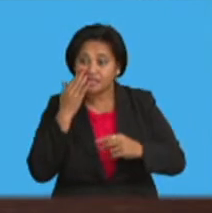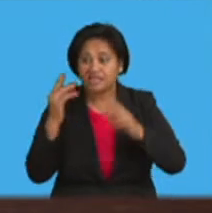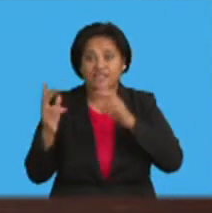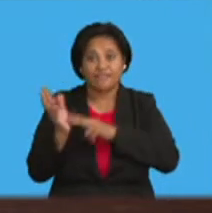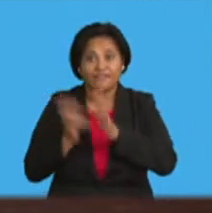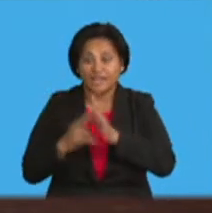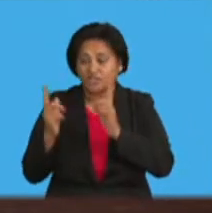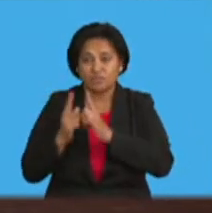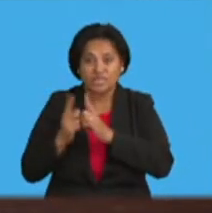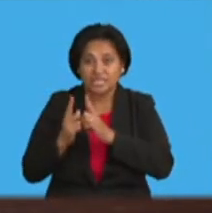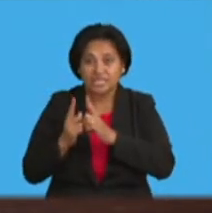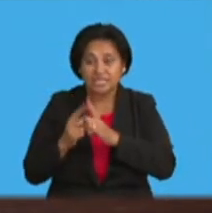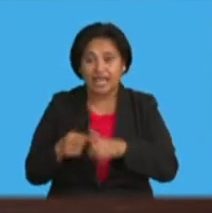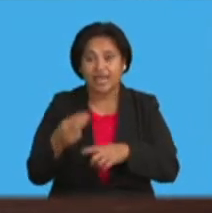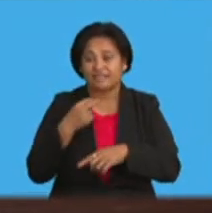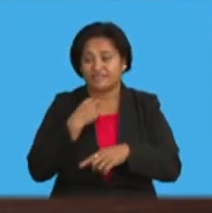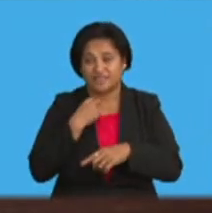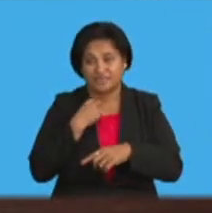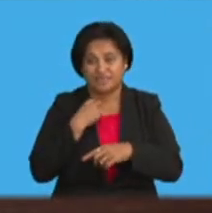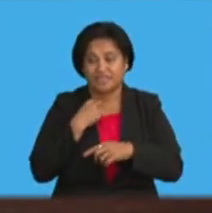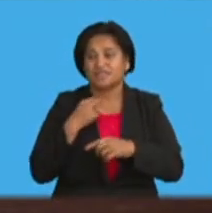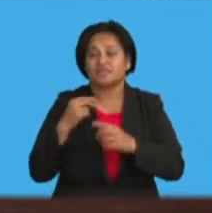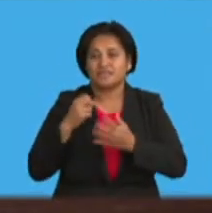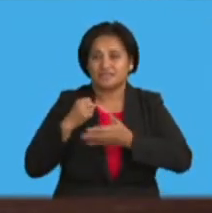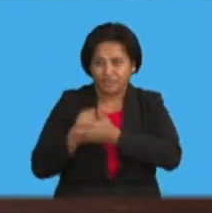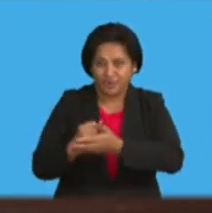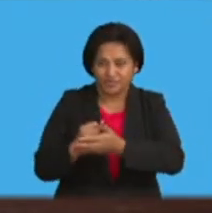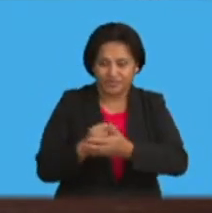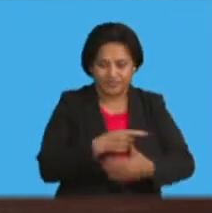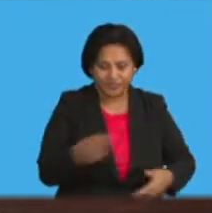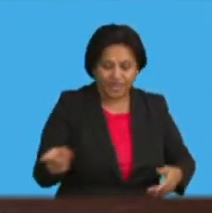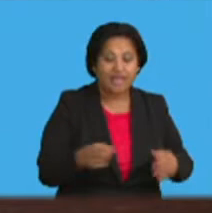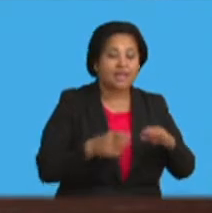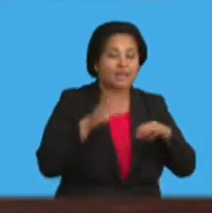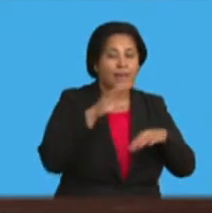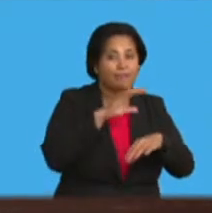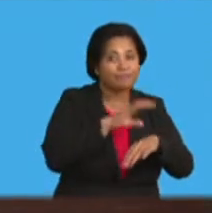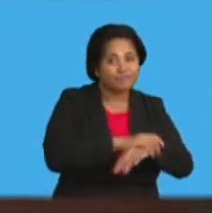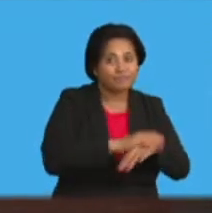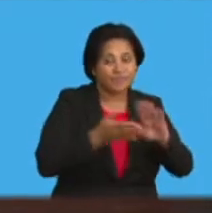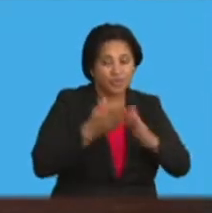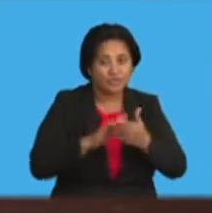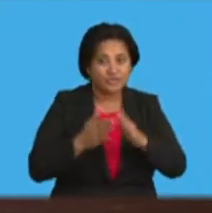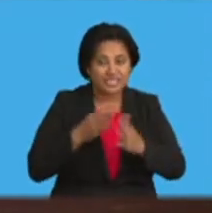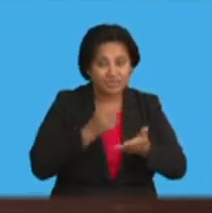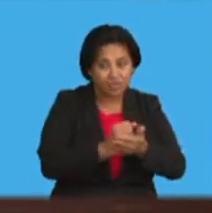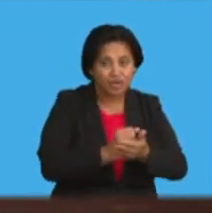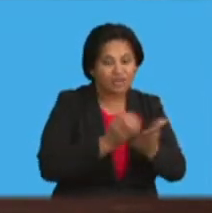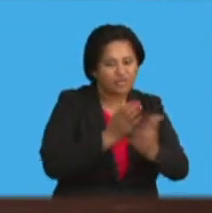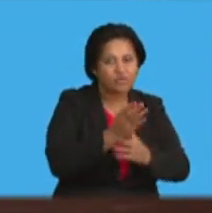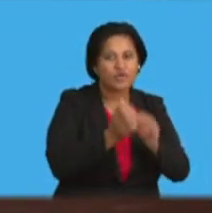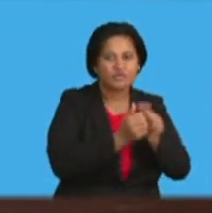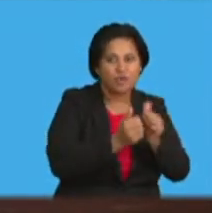support, and etc. Advocating the community policing approach through the 5 pillars, Madam Speaker: sports,